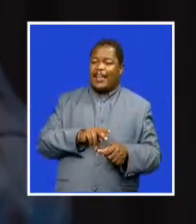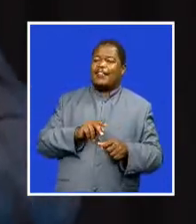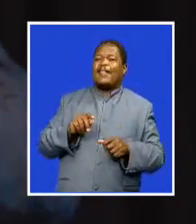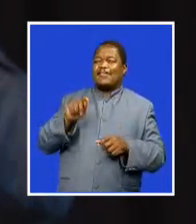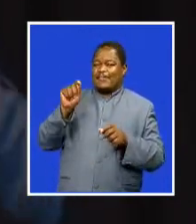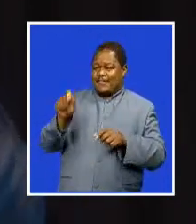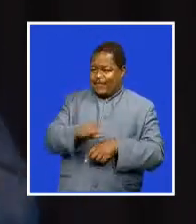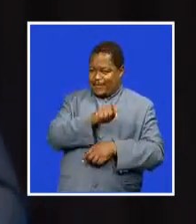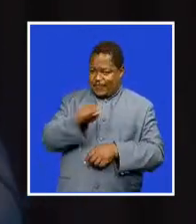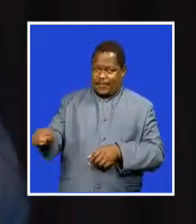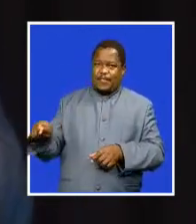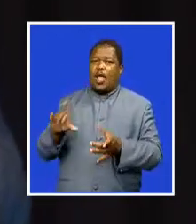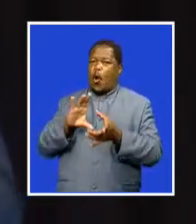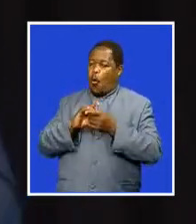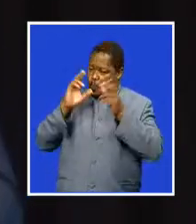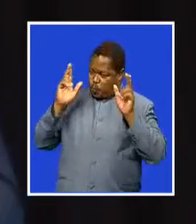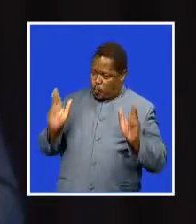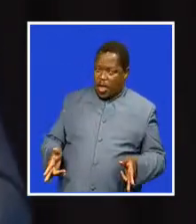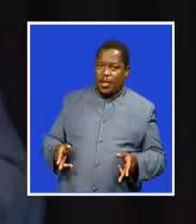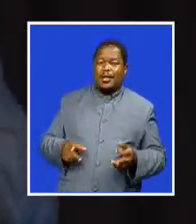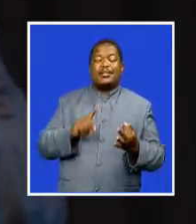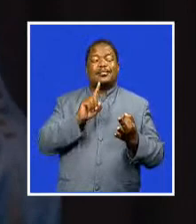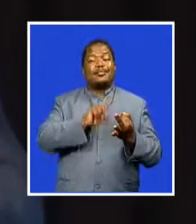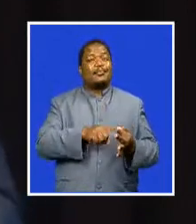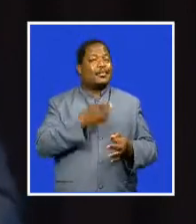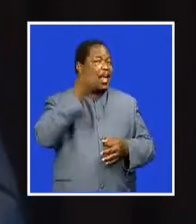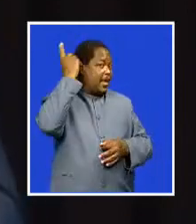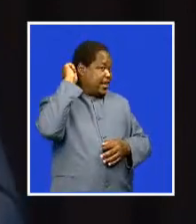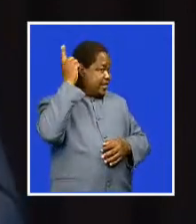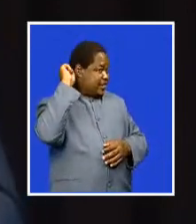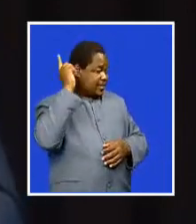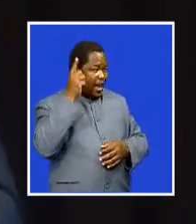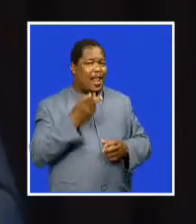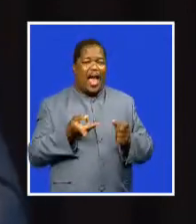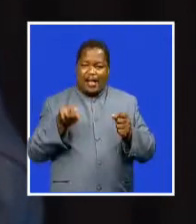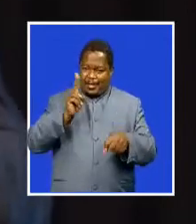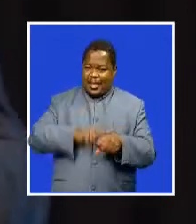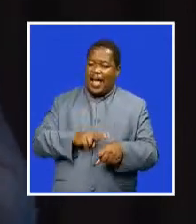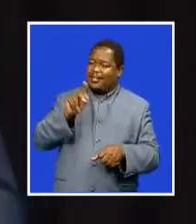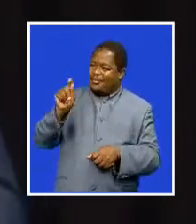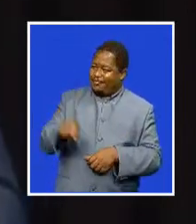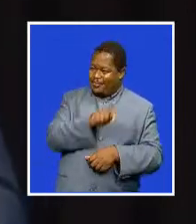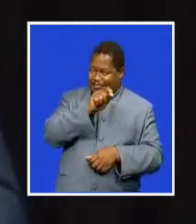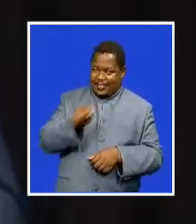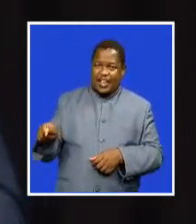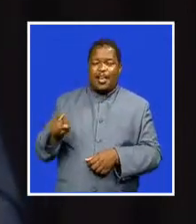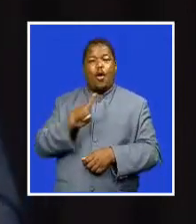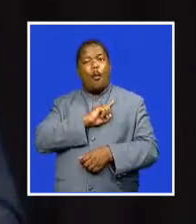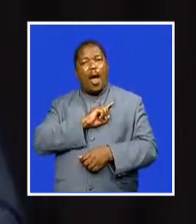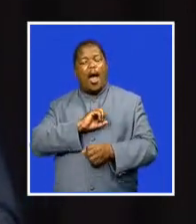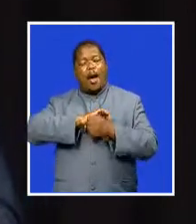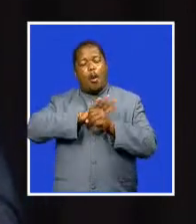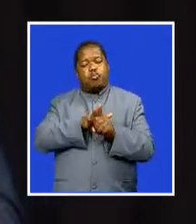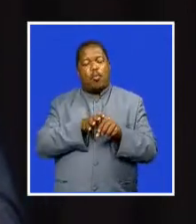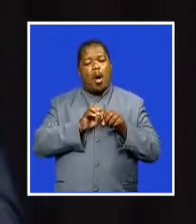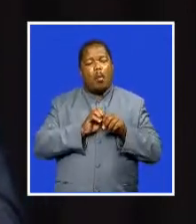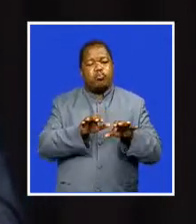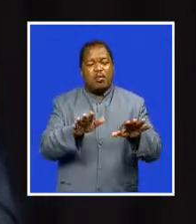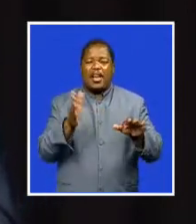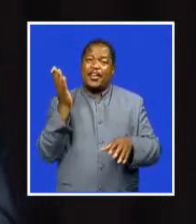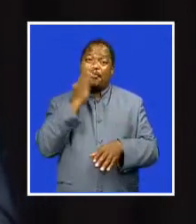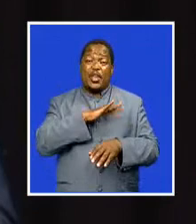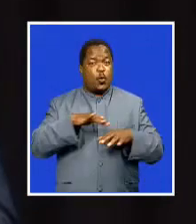letinombolo setikhulile so lomkhuhlane lesibhekene nawo bekunene awukapheli kungoti bawo ke ngilokuthi